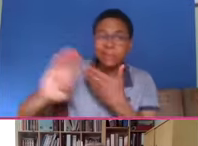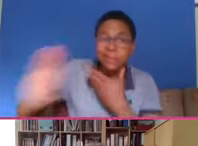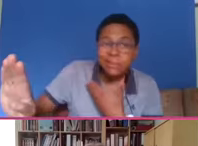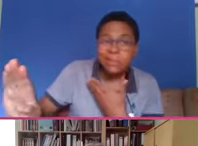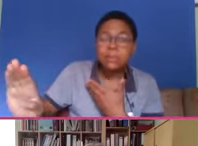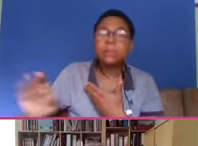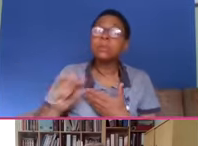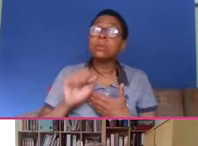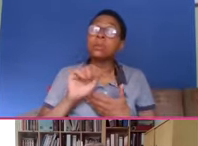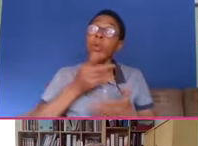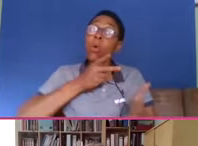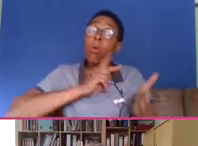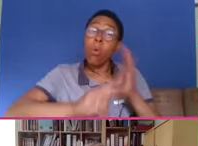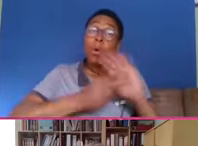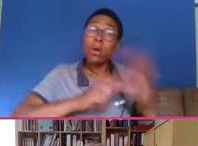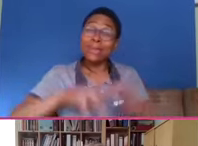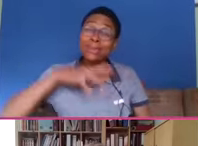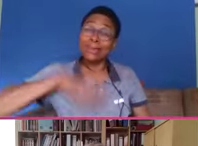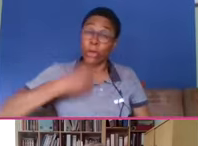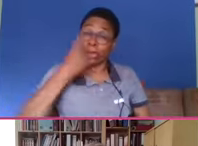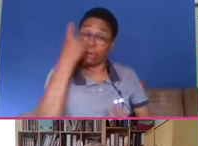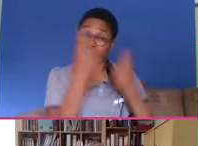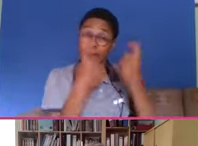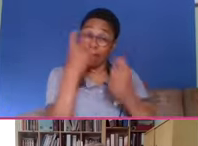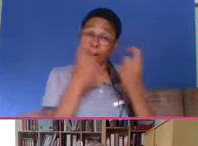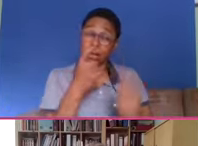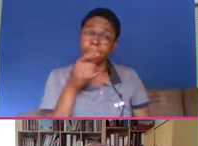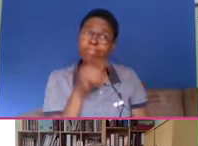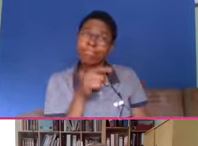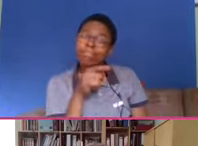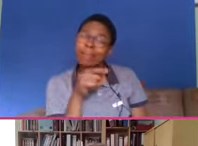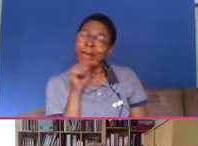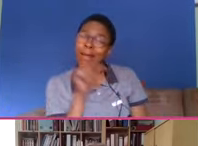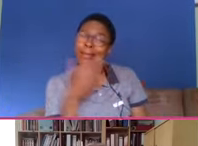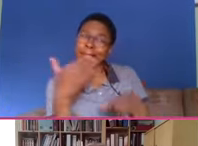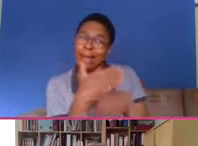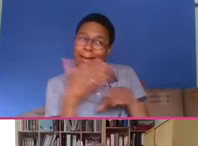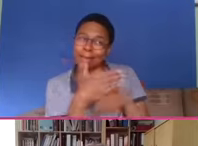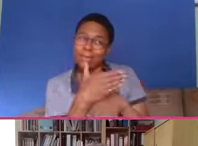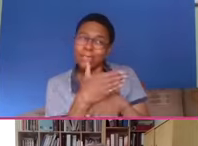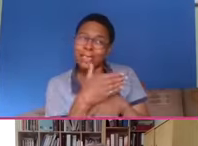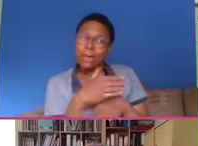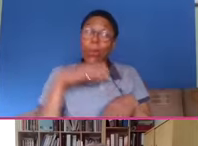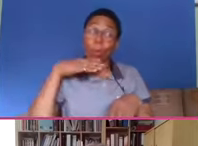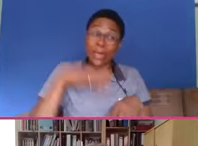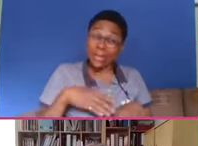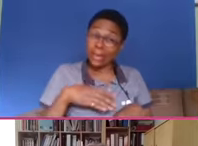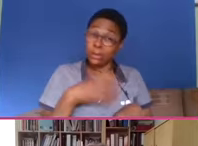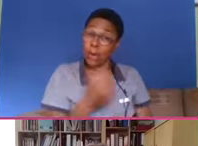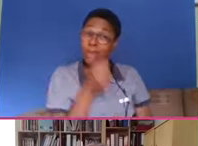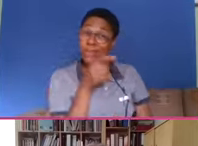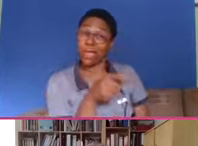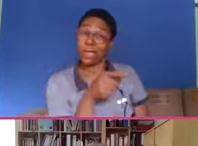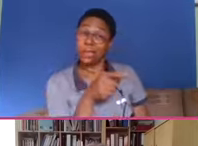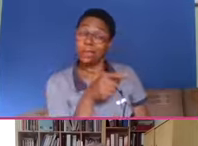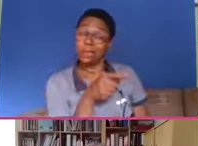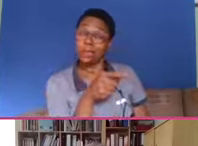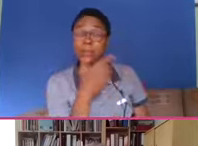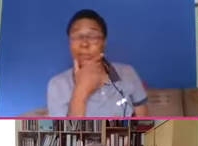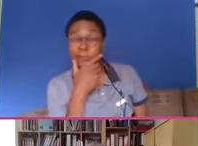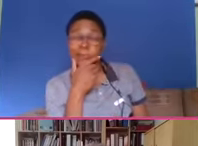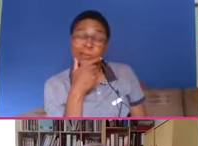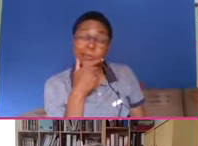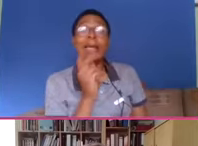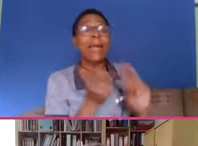consider whether that activity needs to continue for it to operate, and if so, take all mitigating